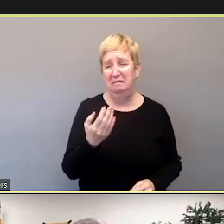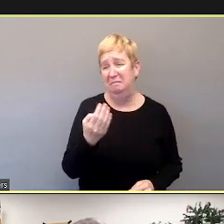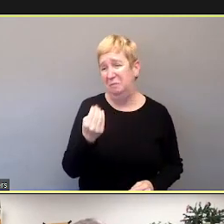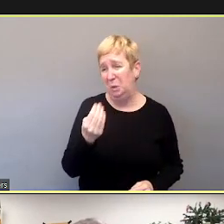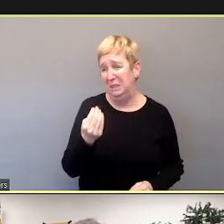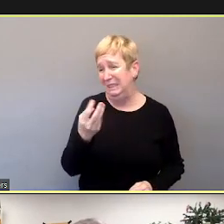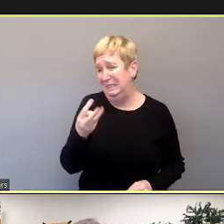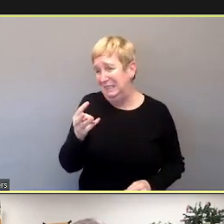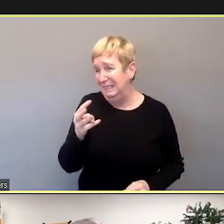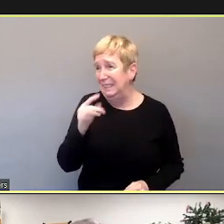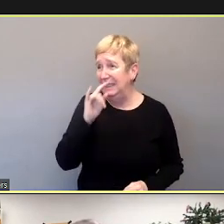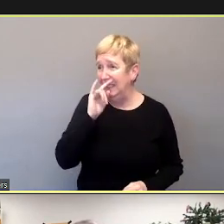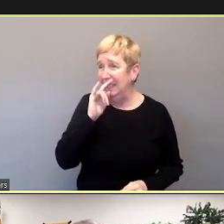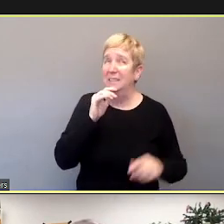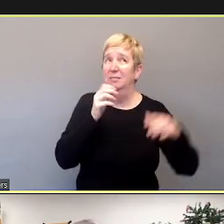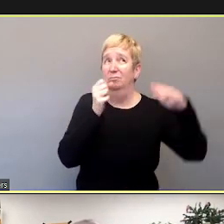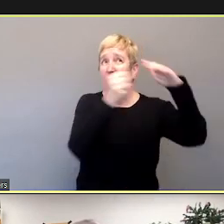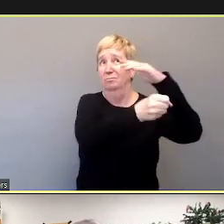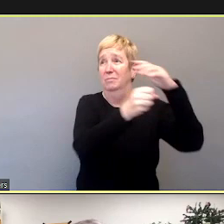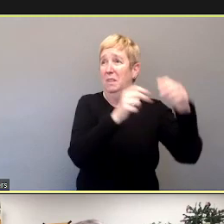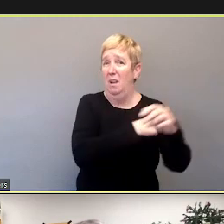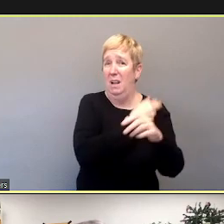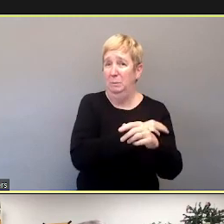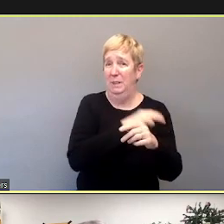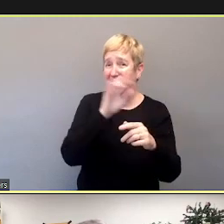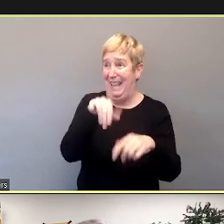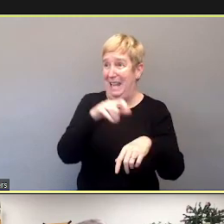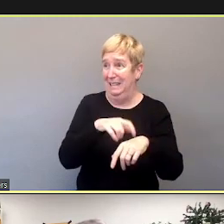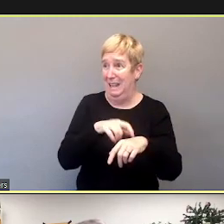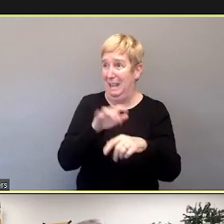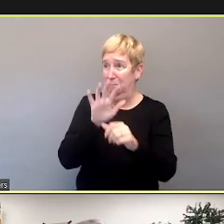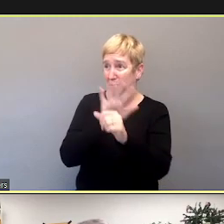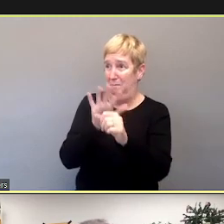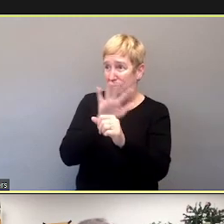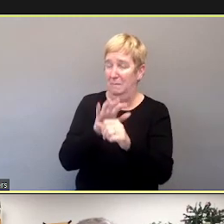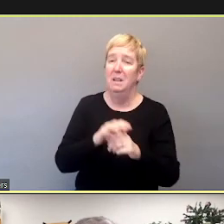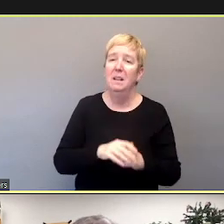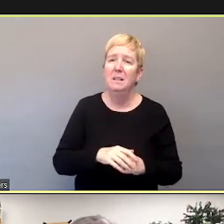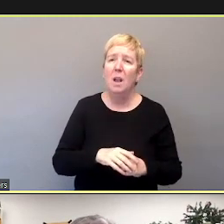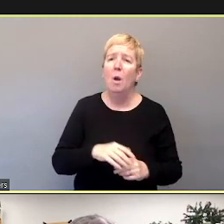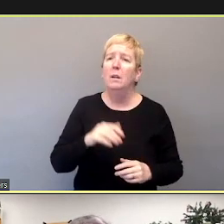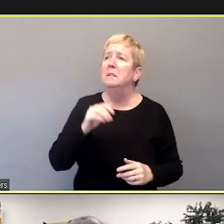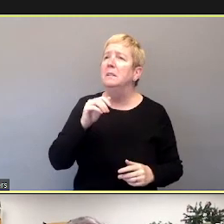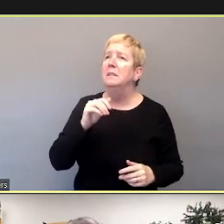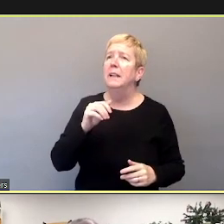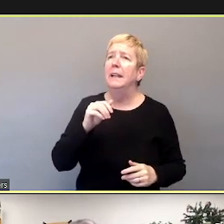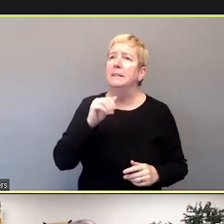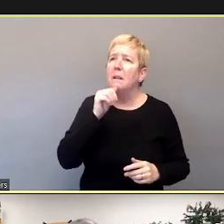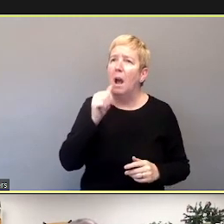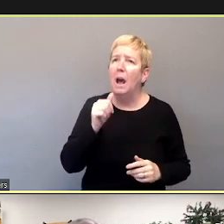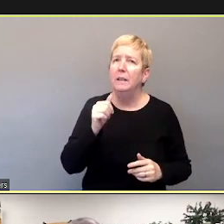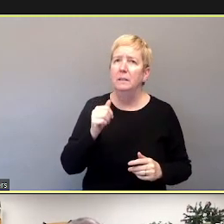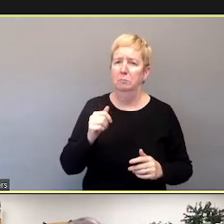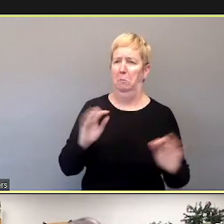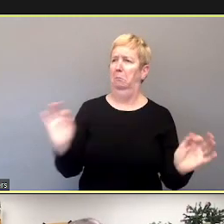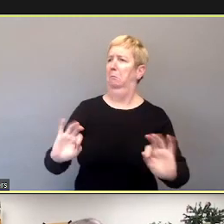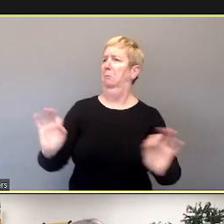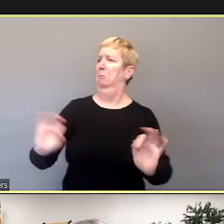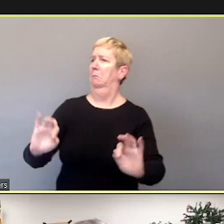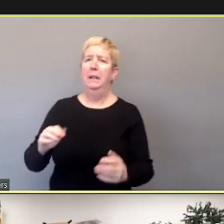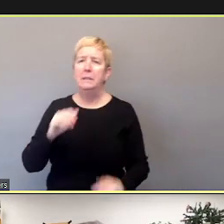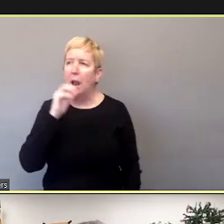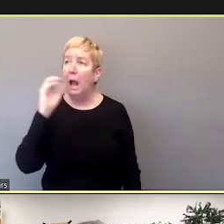weeks periods of time in that age group. So it's not an insignificant number of kids. It's not